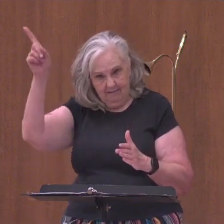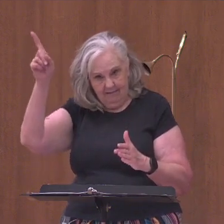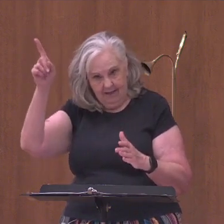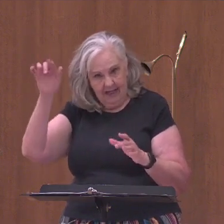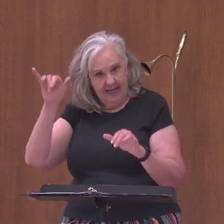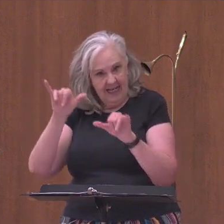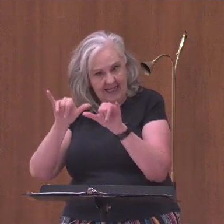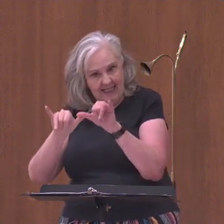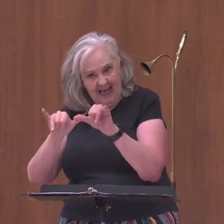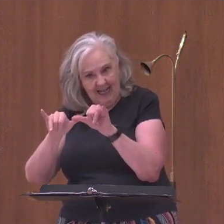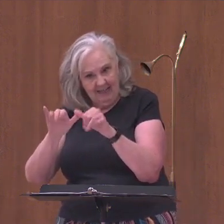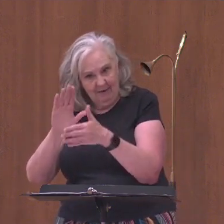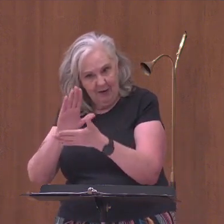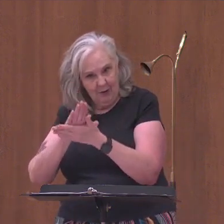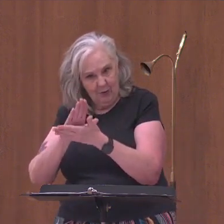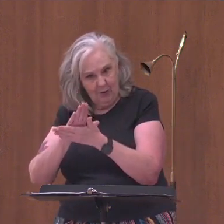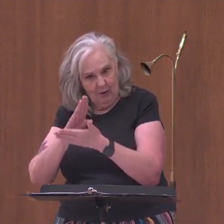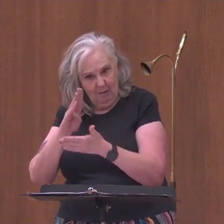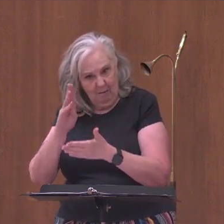fit into a school bus?